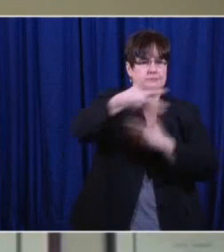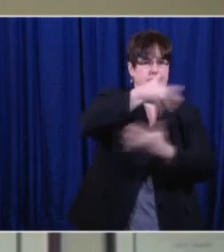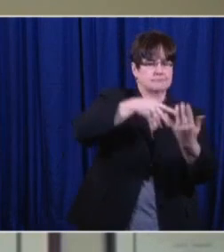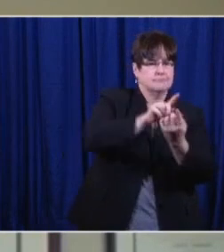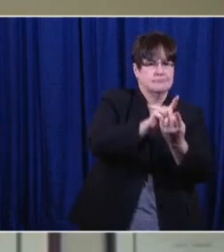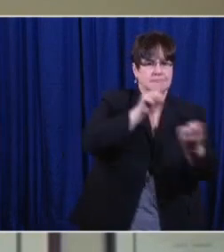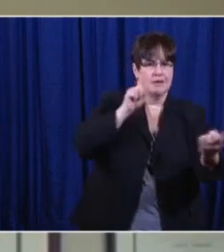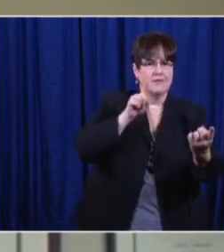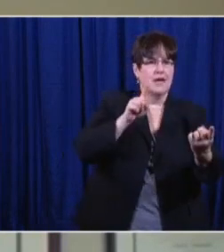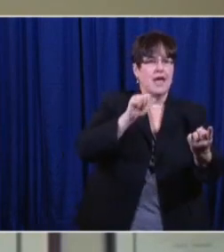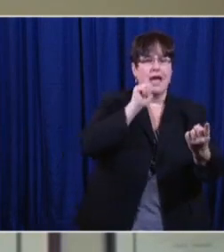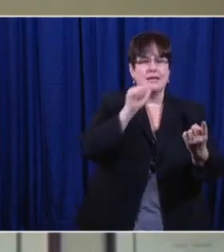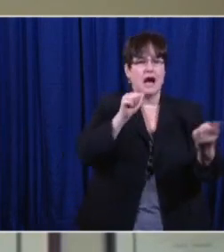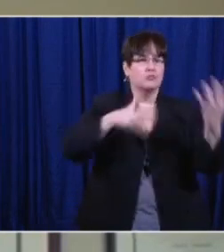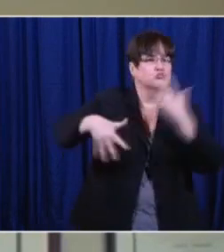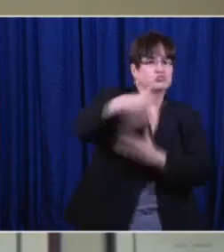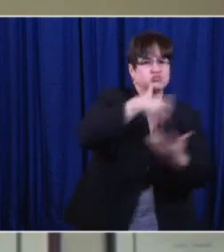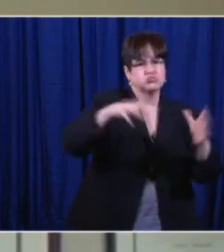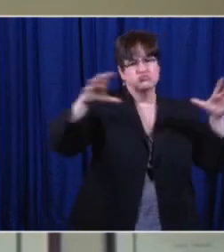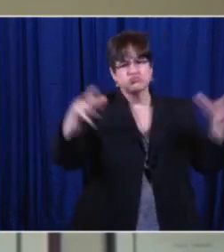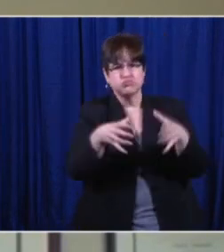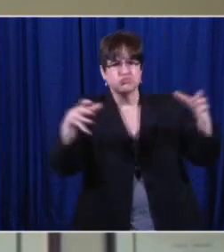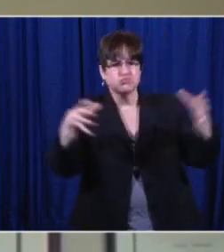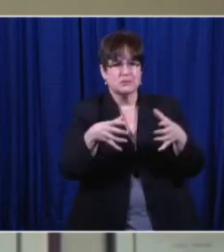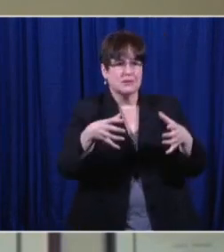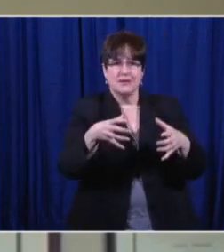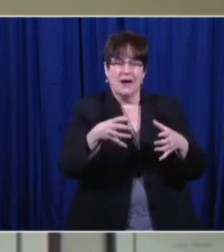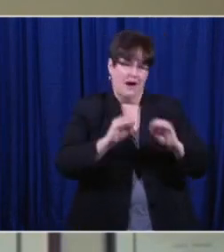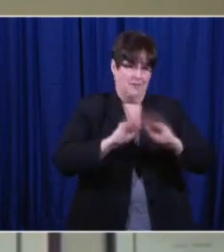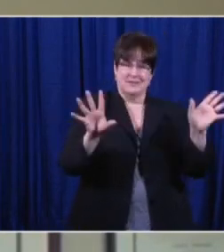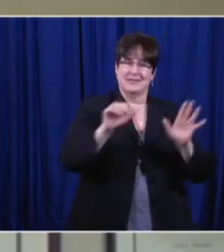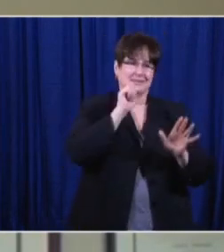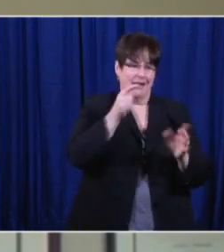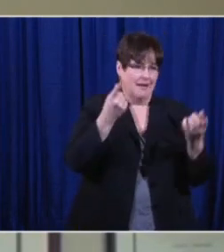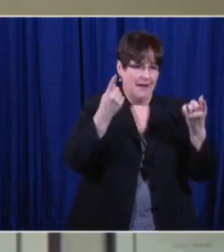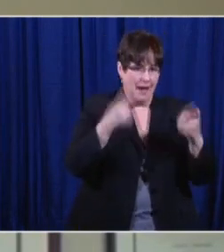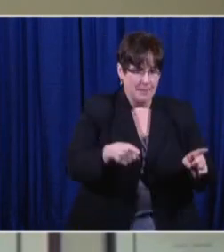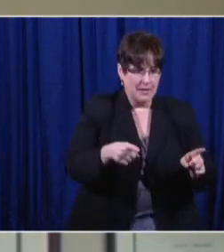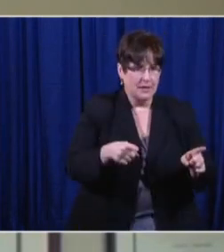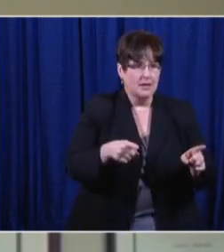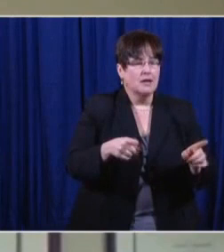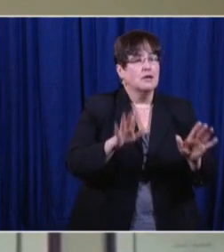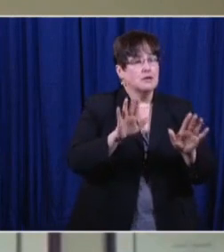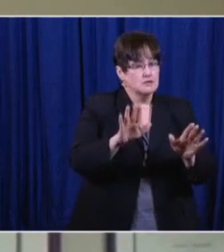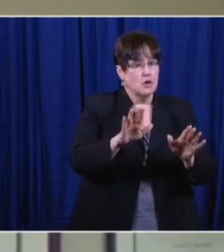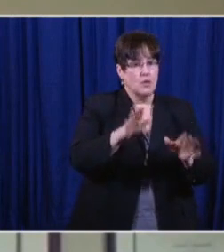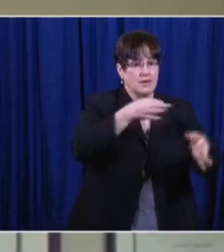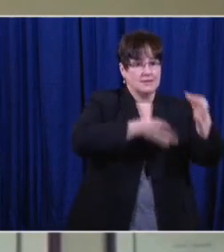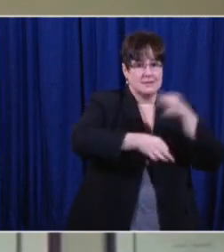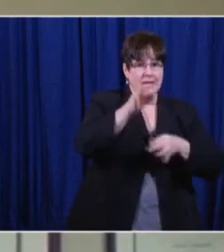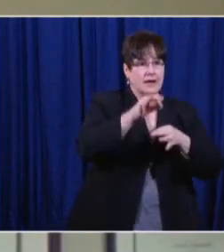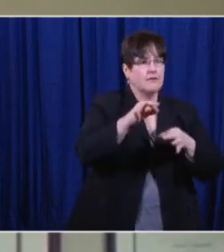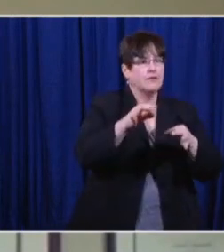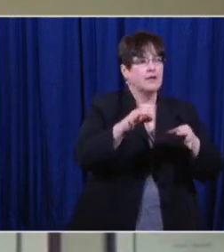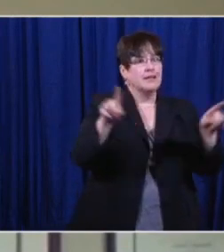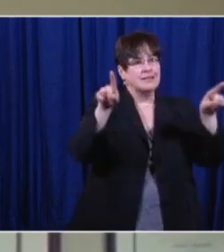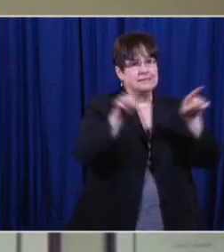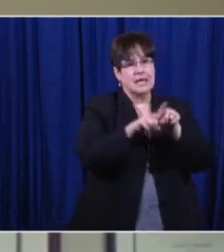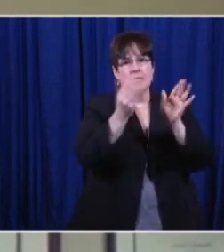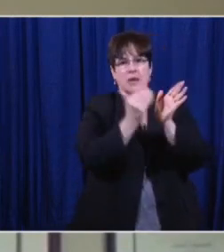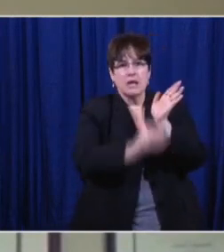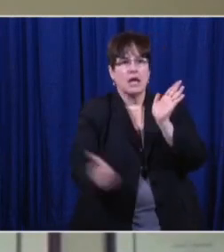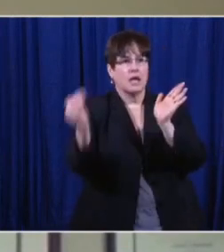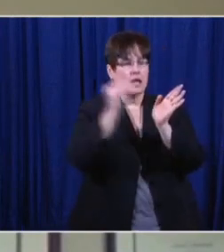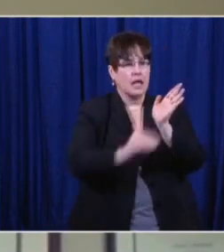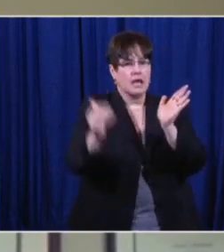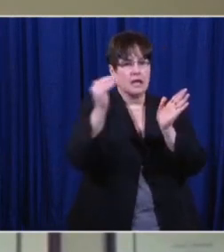large gatherings, because it's clearly not happening? So what would you all say as opposed to just doing the same thing over and over again and expecting